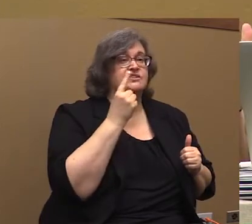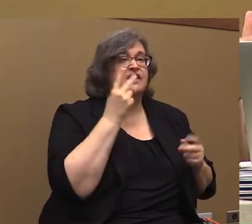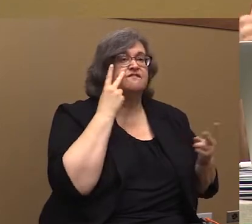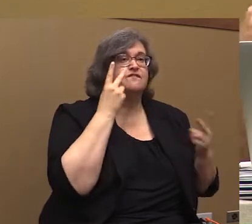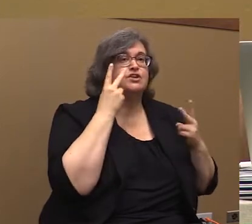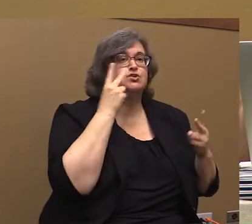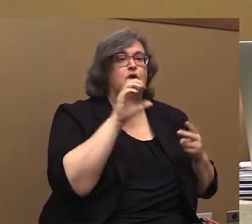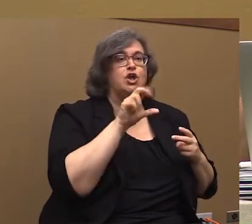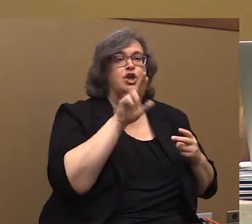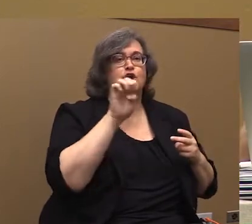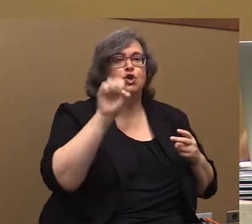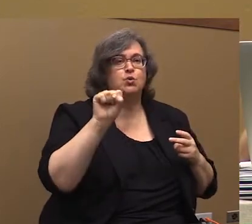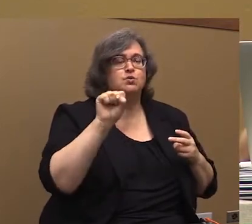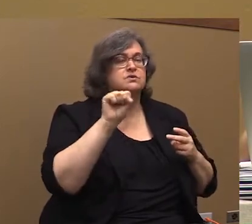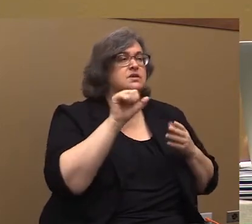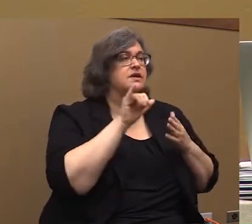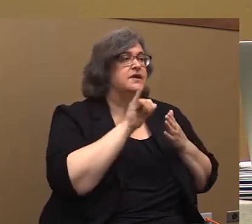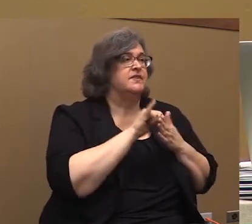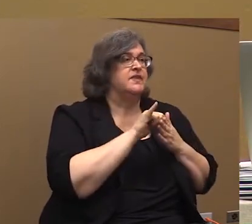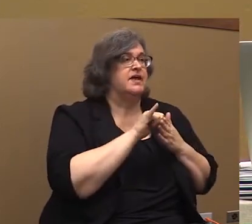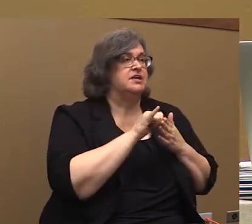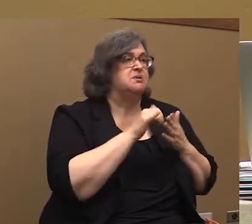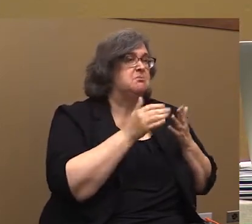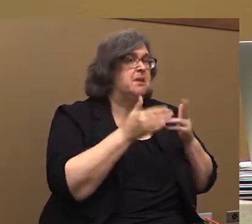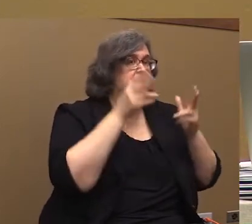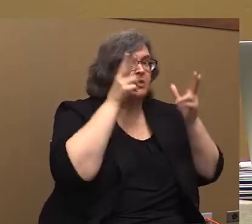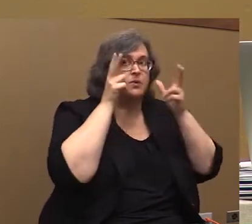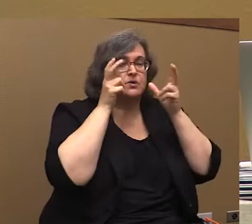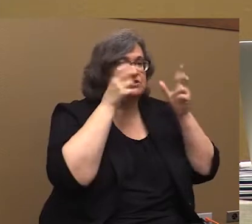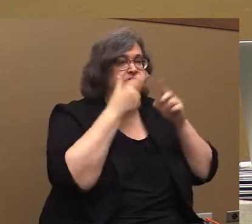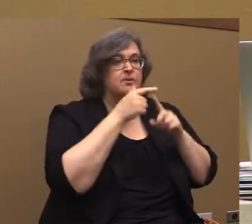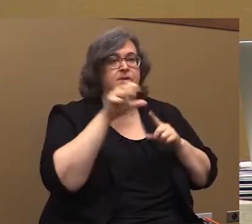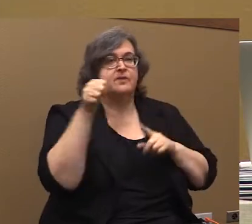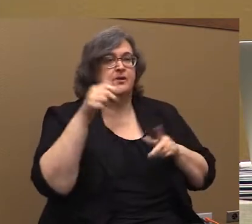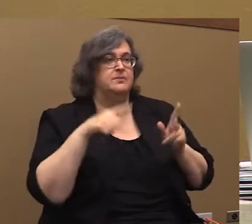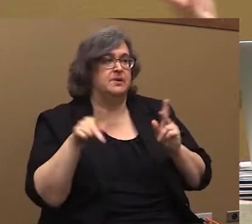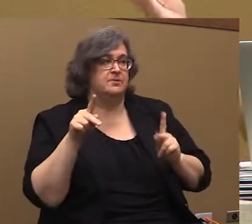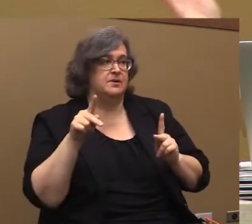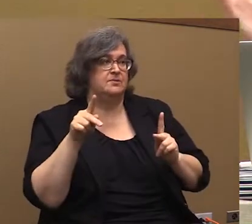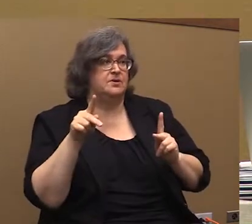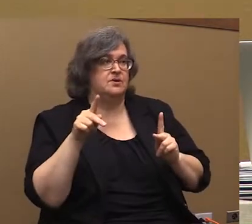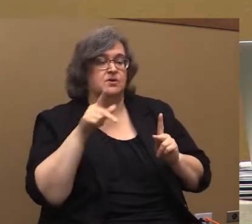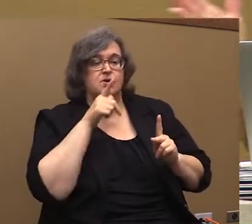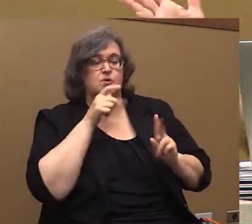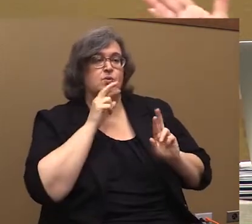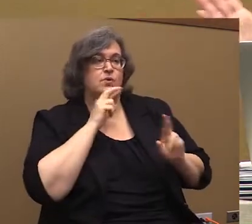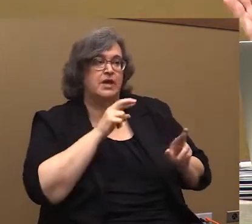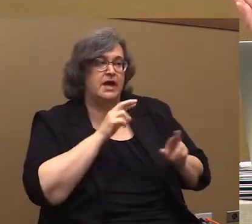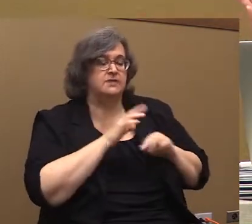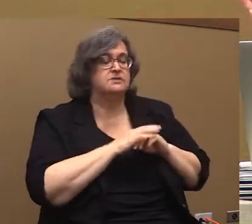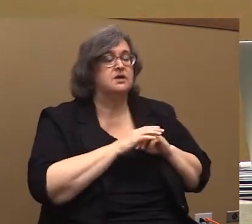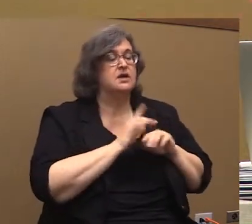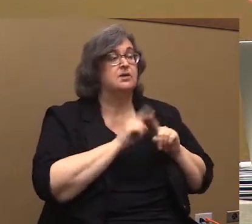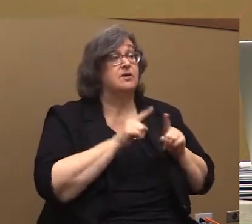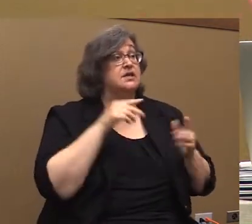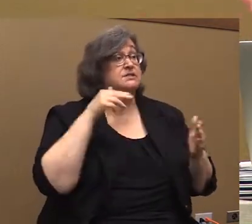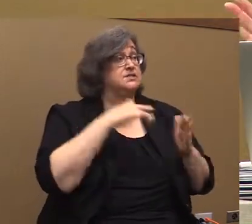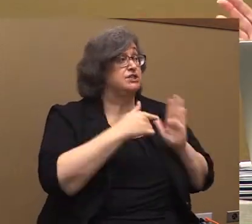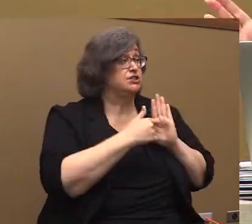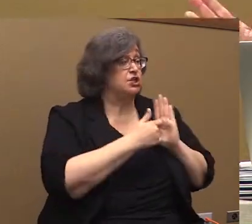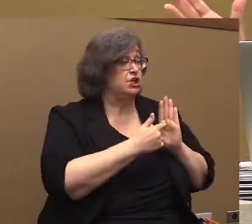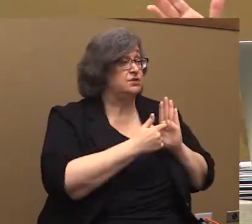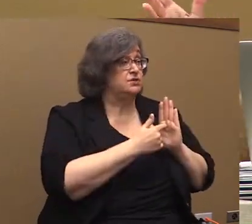pick up on the visual cues that they might receive from the other people that